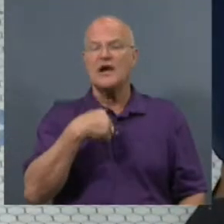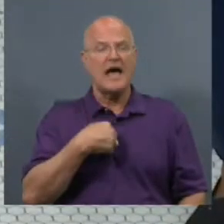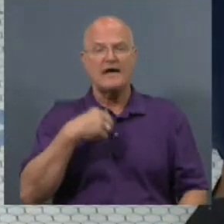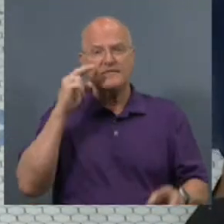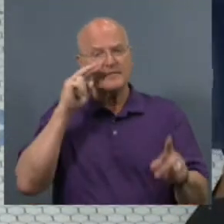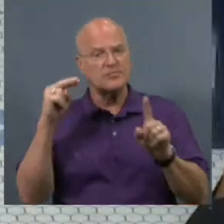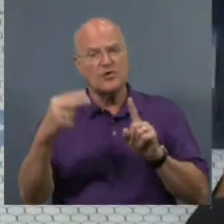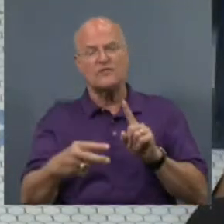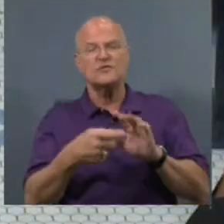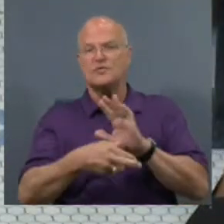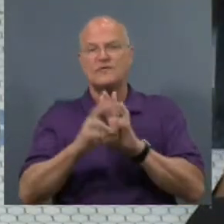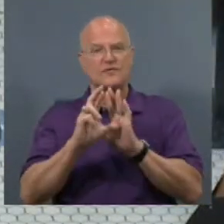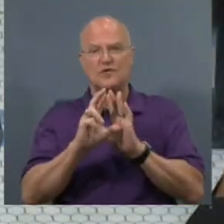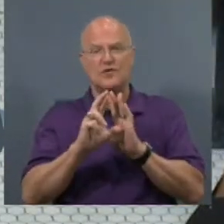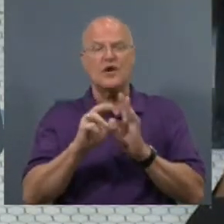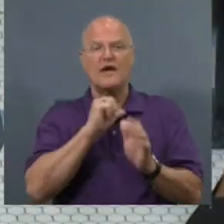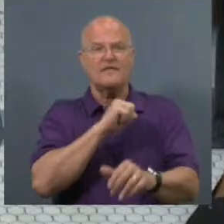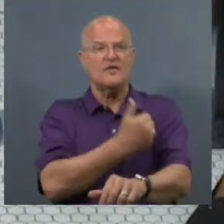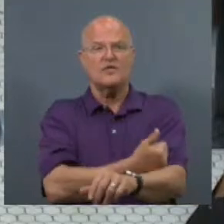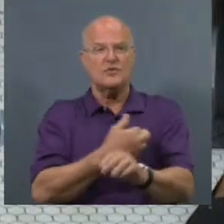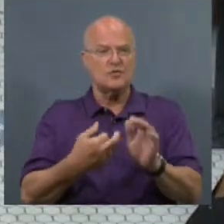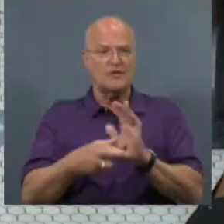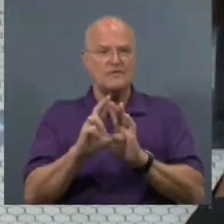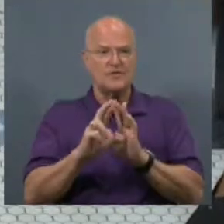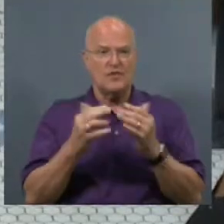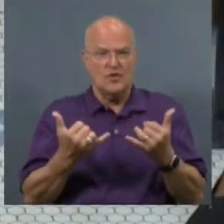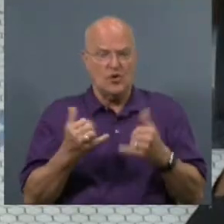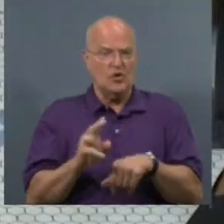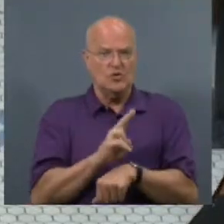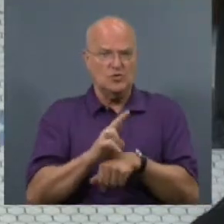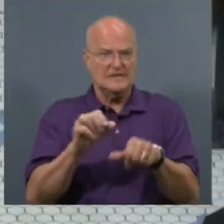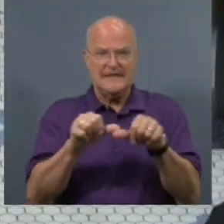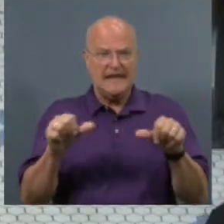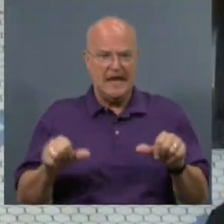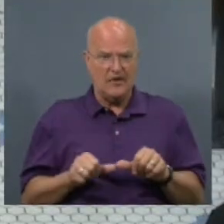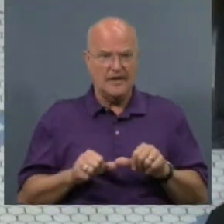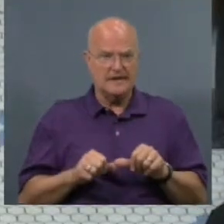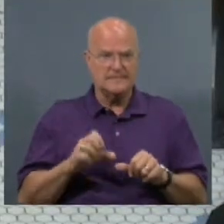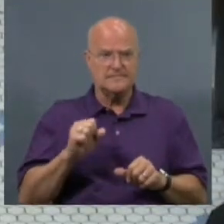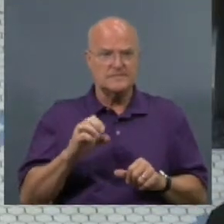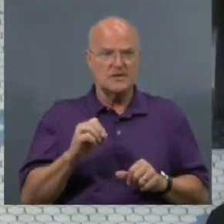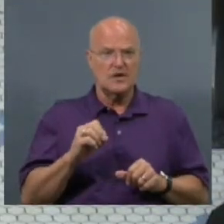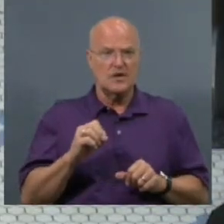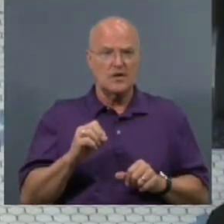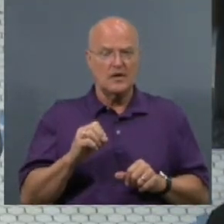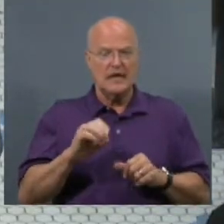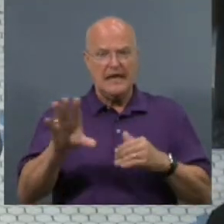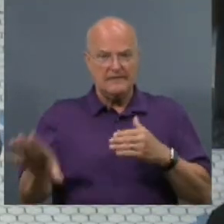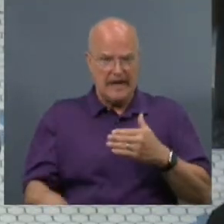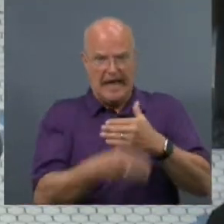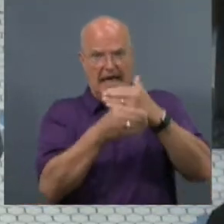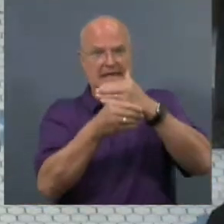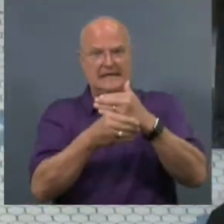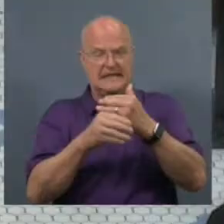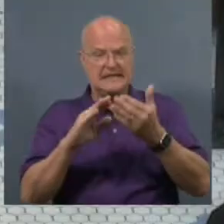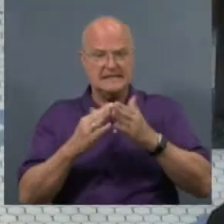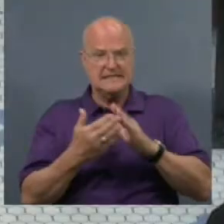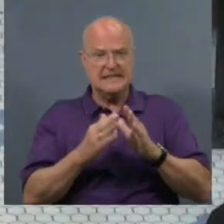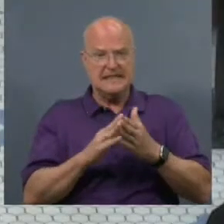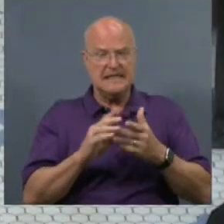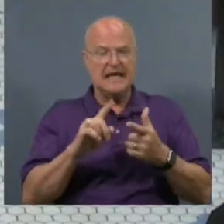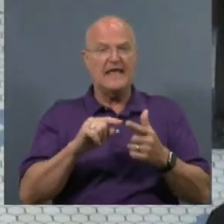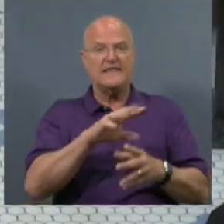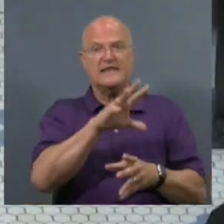purview to review, we don't have the authority to review the current uses in the area. So upon annexation and upon